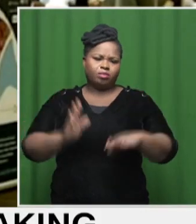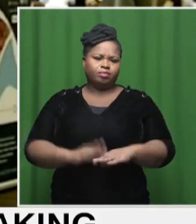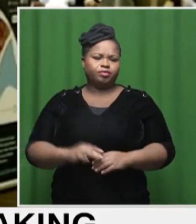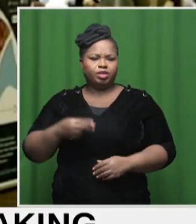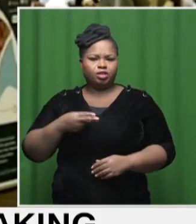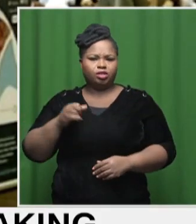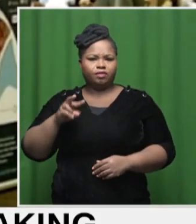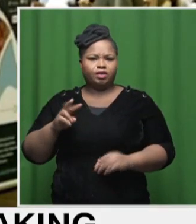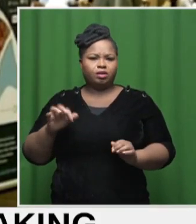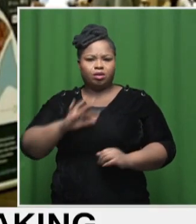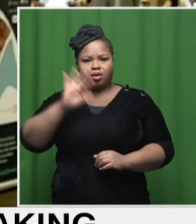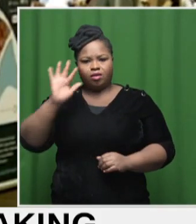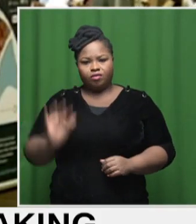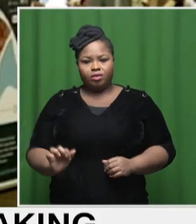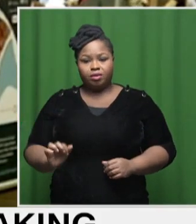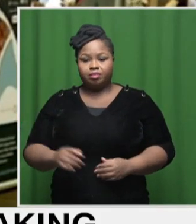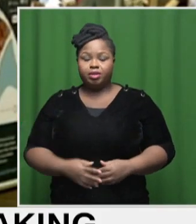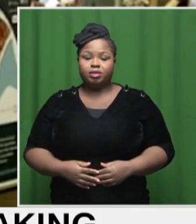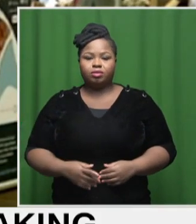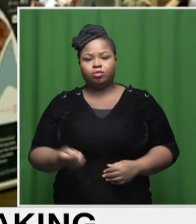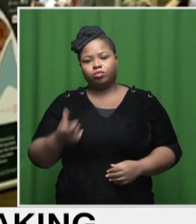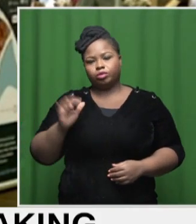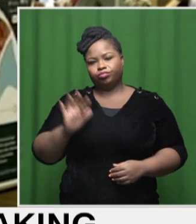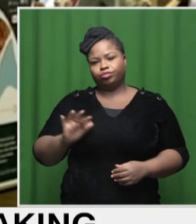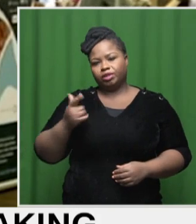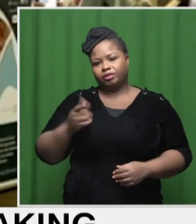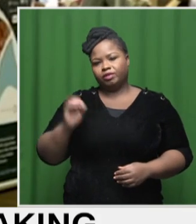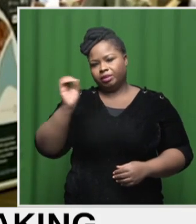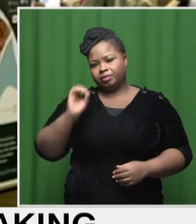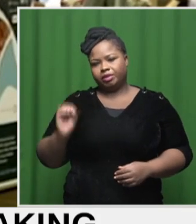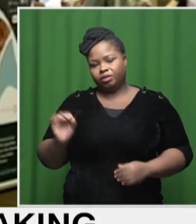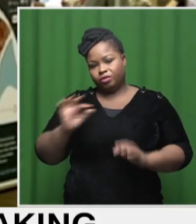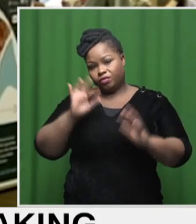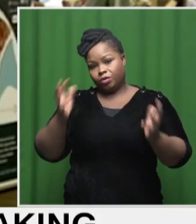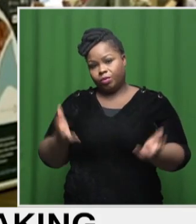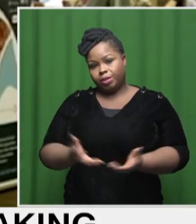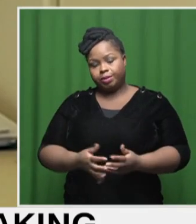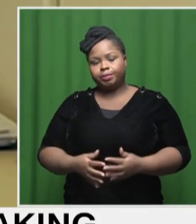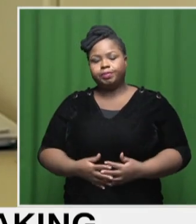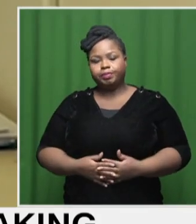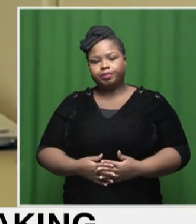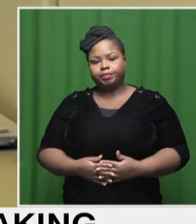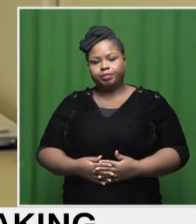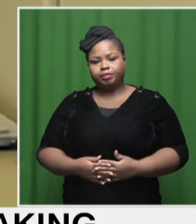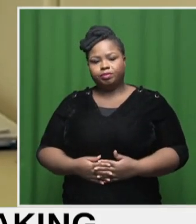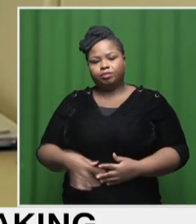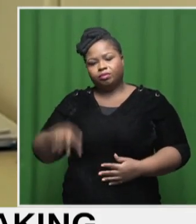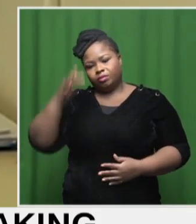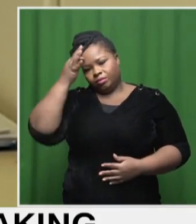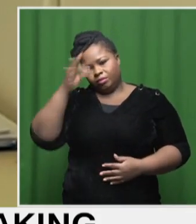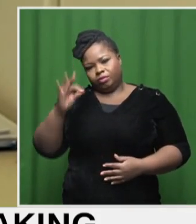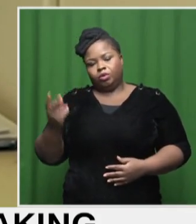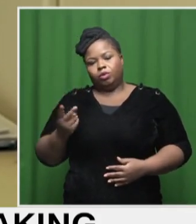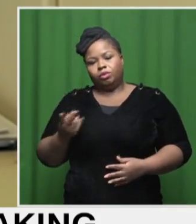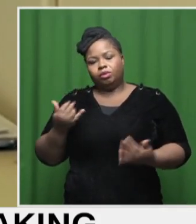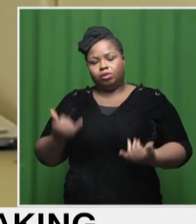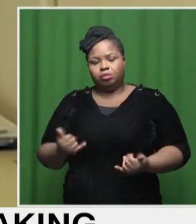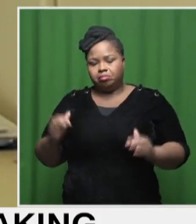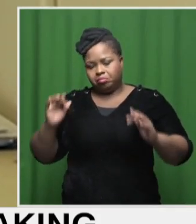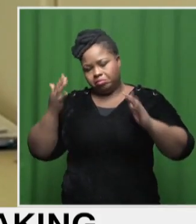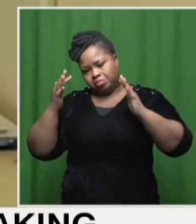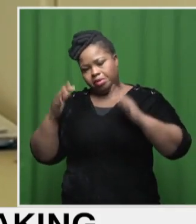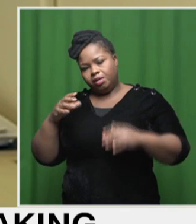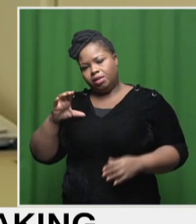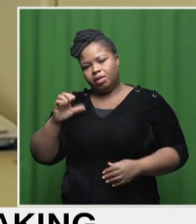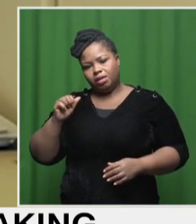in Africa, which accounts for 70% of the global HIV burden. Government has also lauded